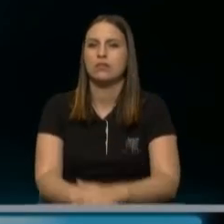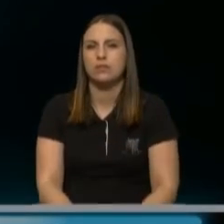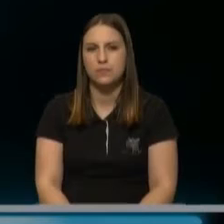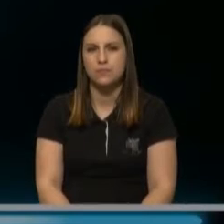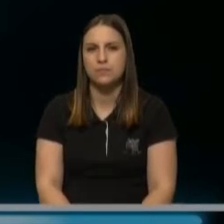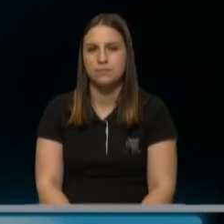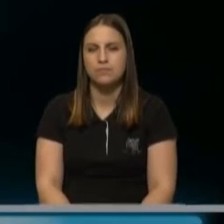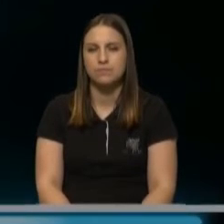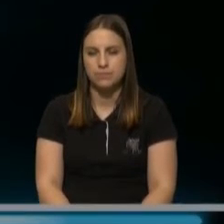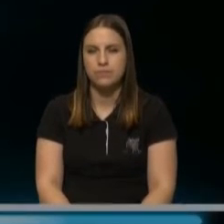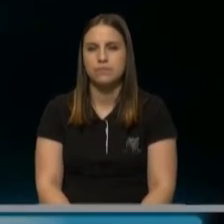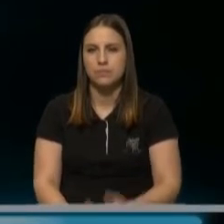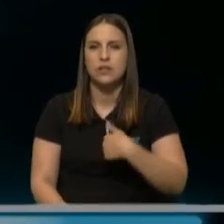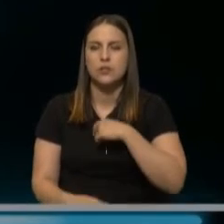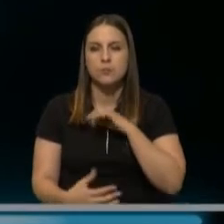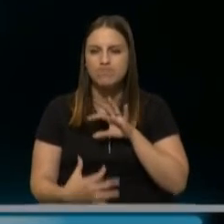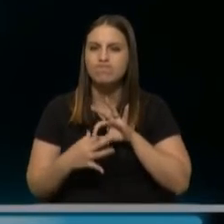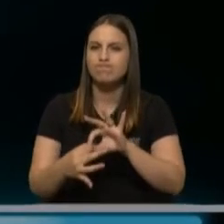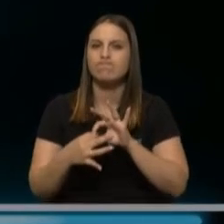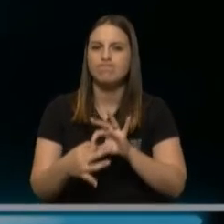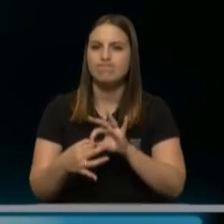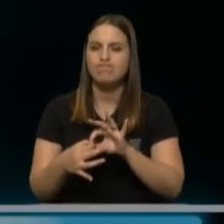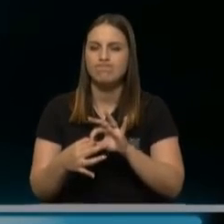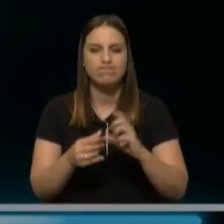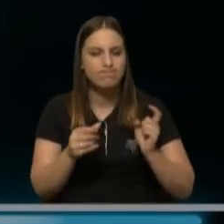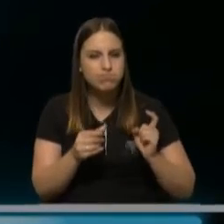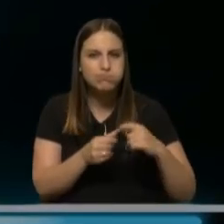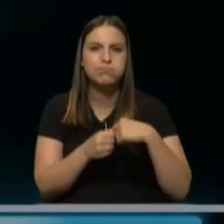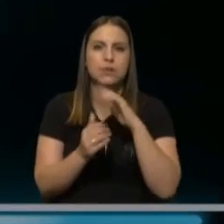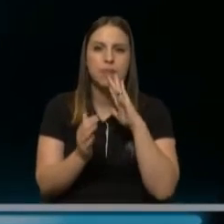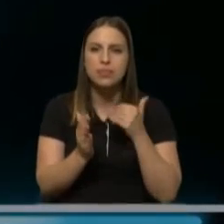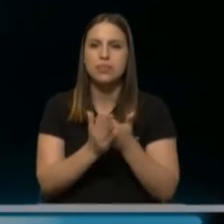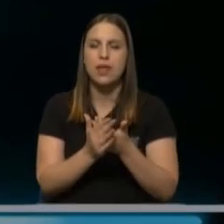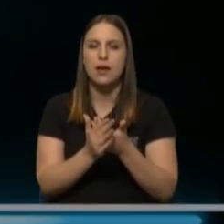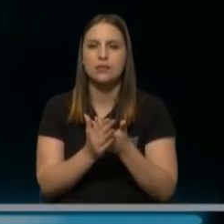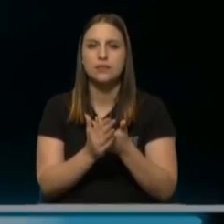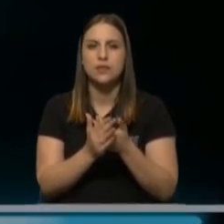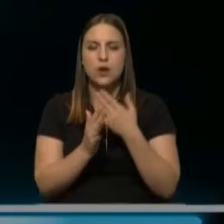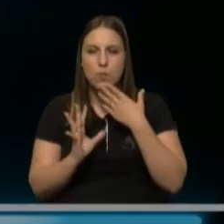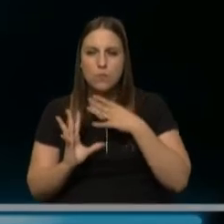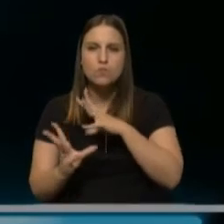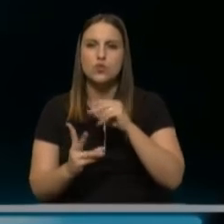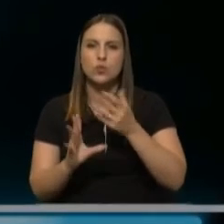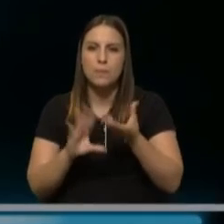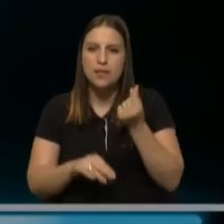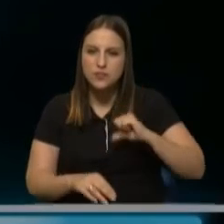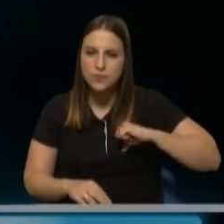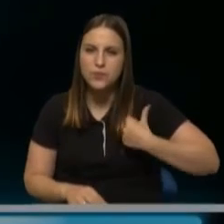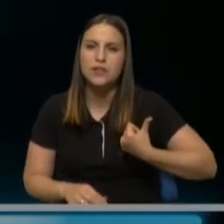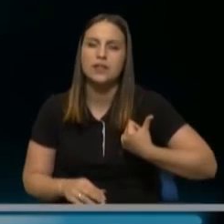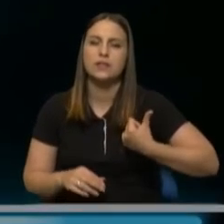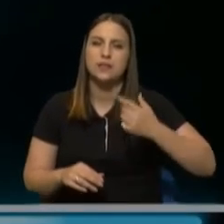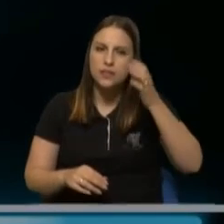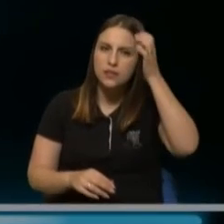We should work together in our industry, in the partners, to build a more greener, intelligent world, to build a more